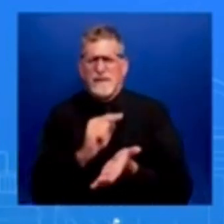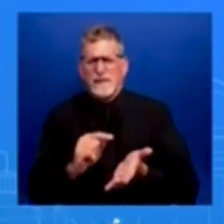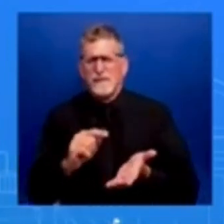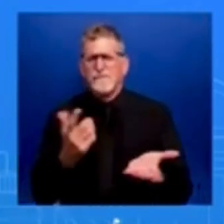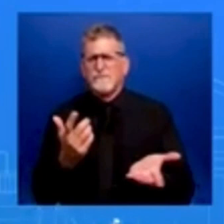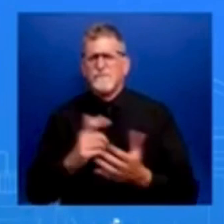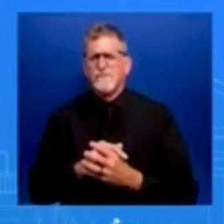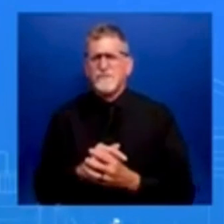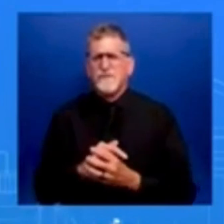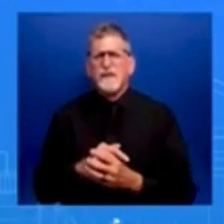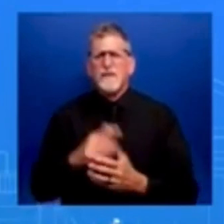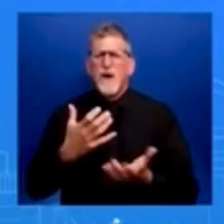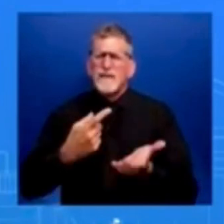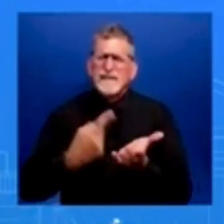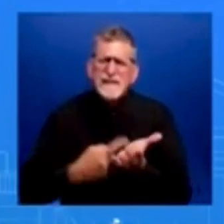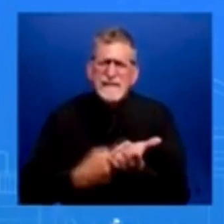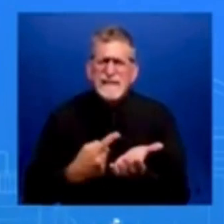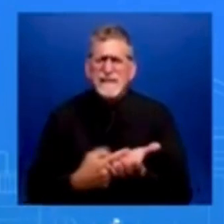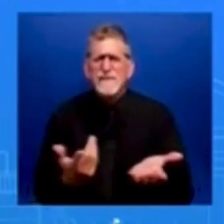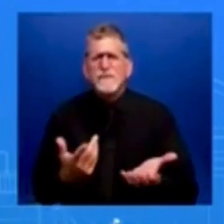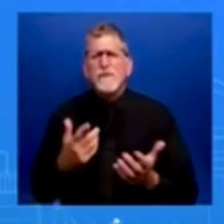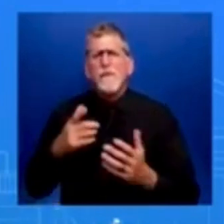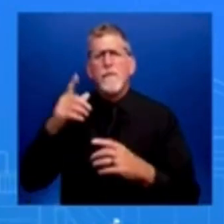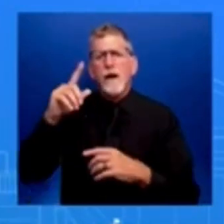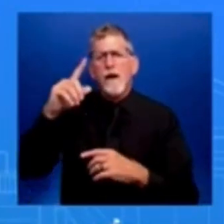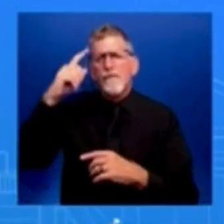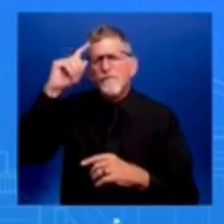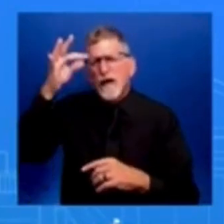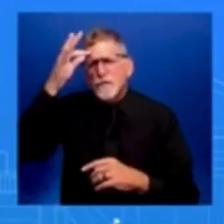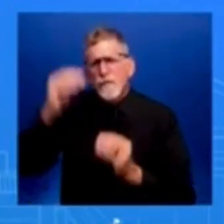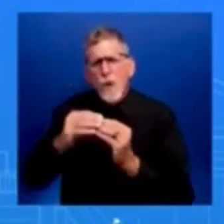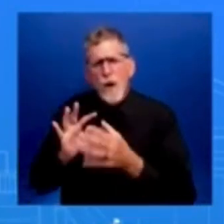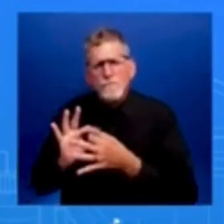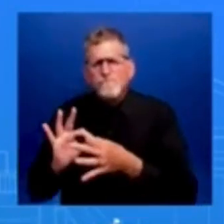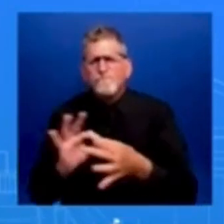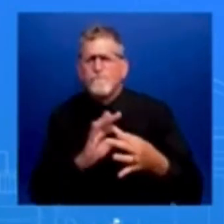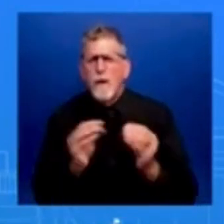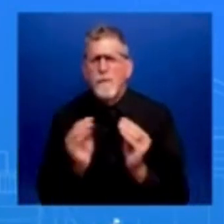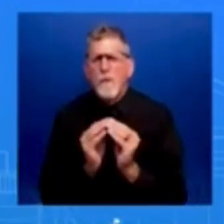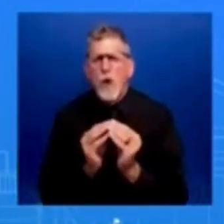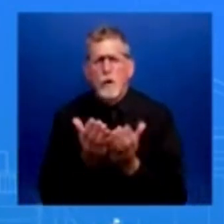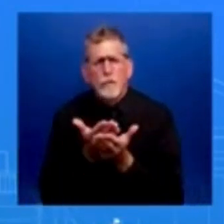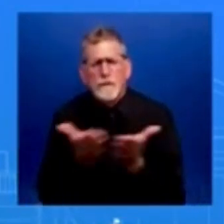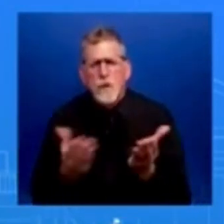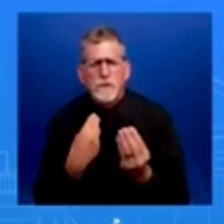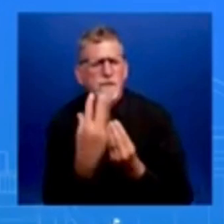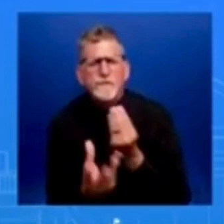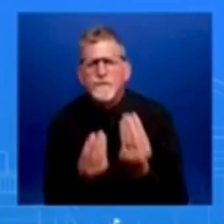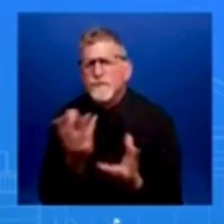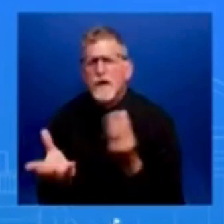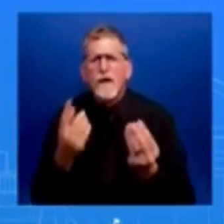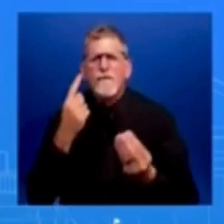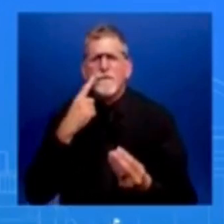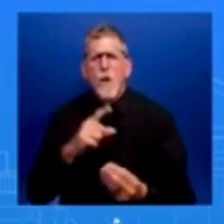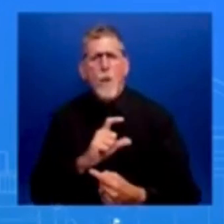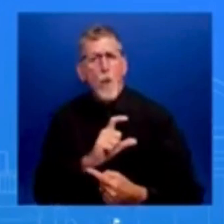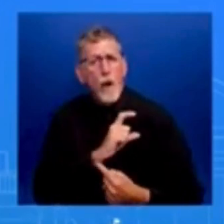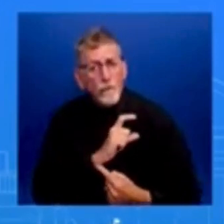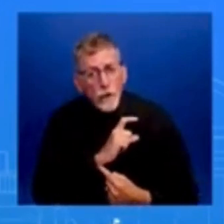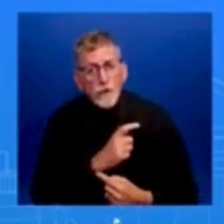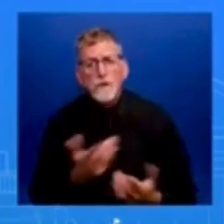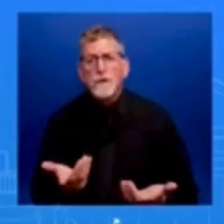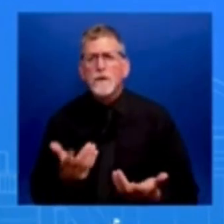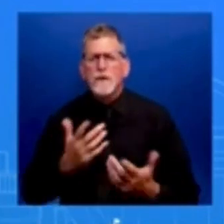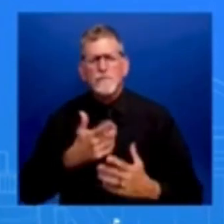federal coordination, and we announced additional resources for law enforcement officials working to disrupt drug trafficking. Because